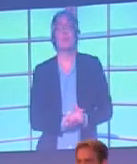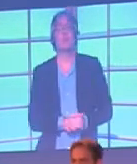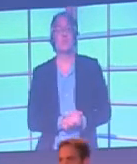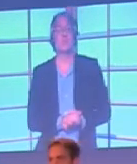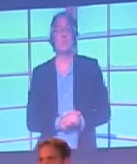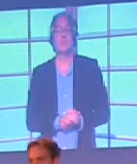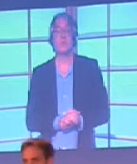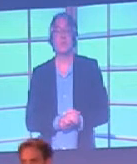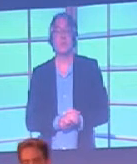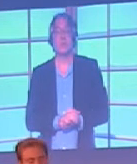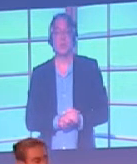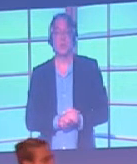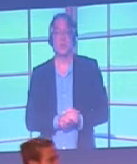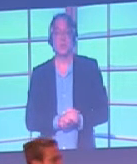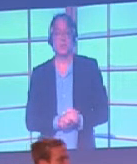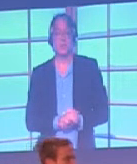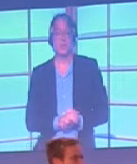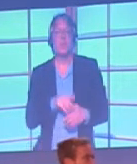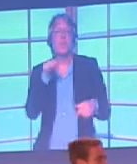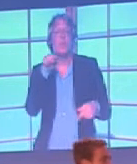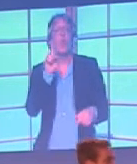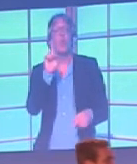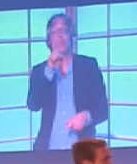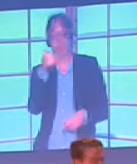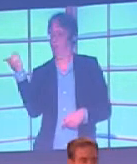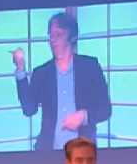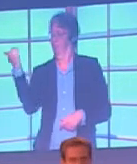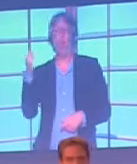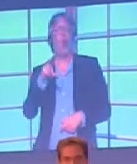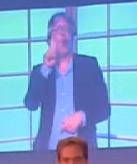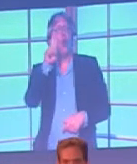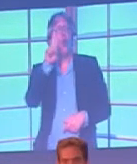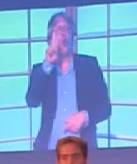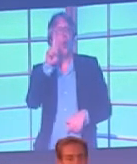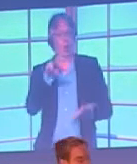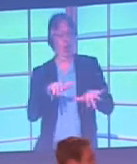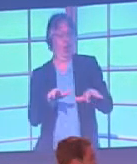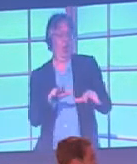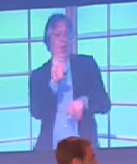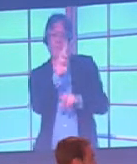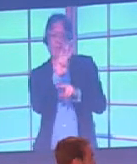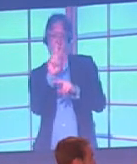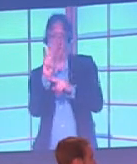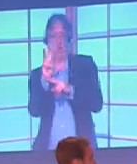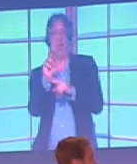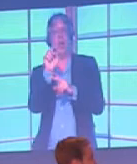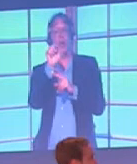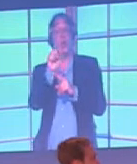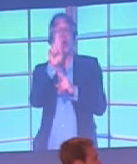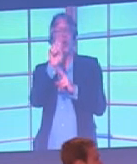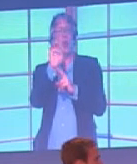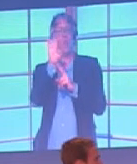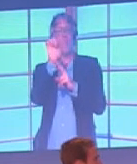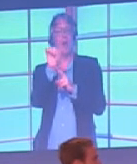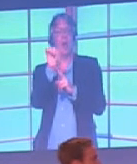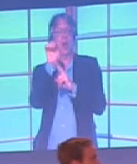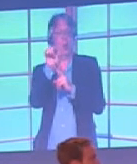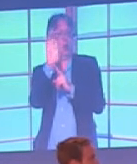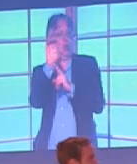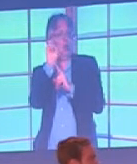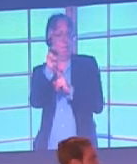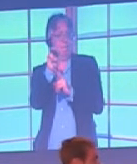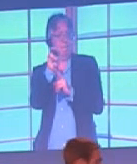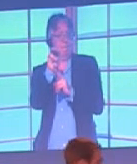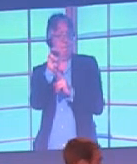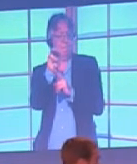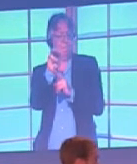to go report that you can download on UEFA.com, where these are facts. So let's take the example of